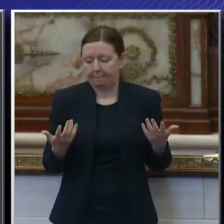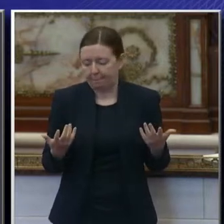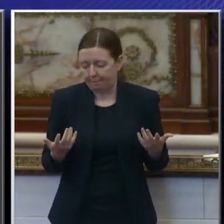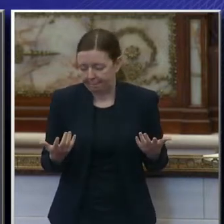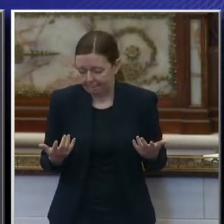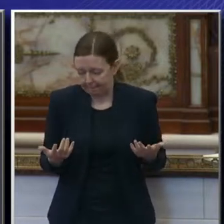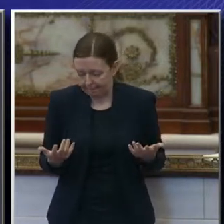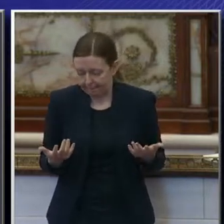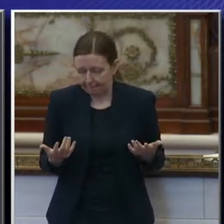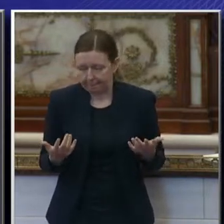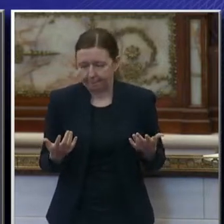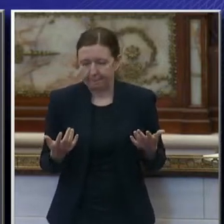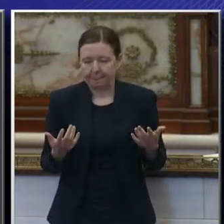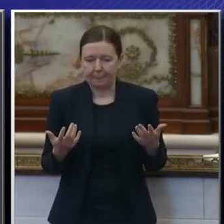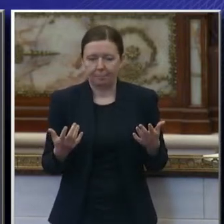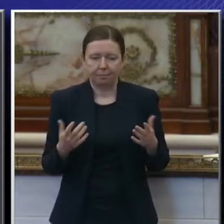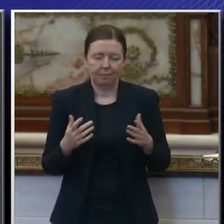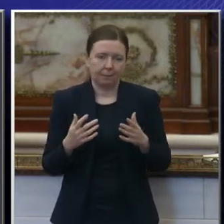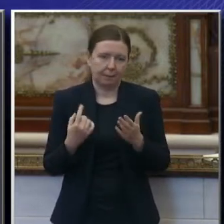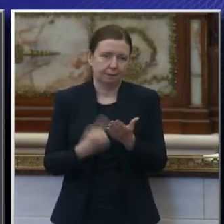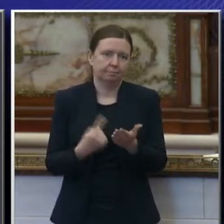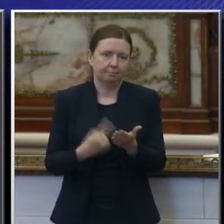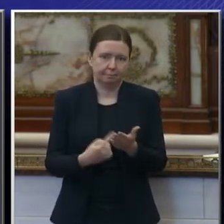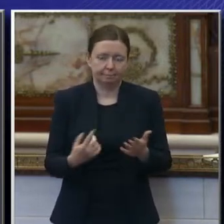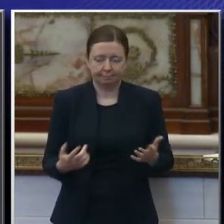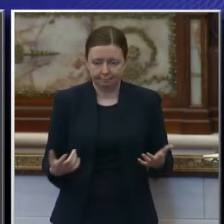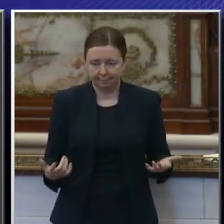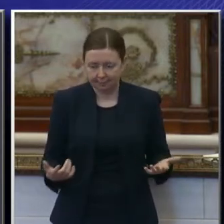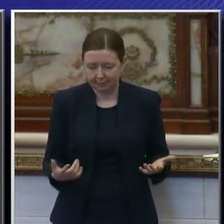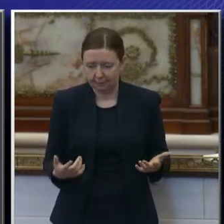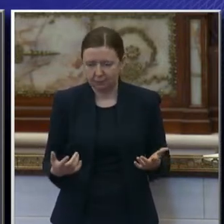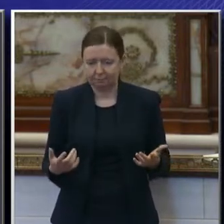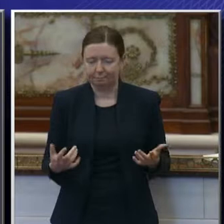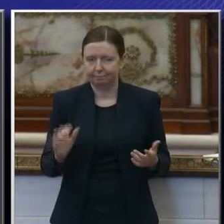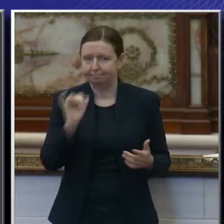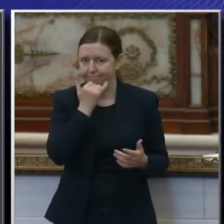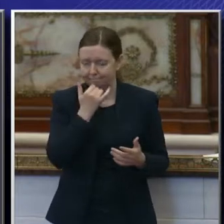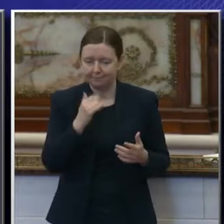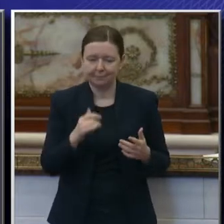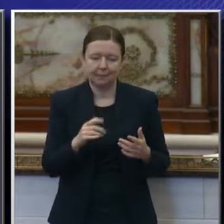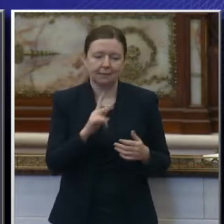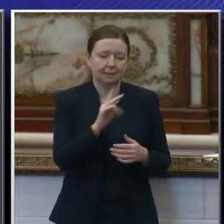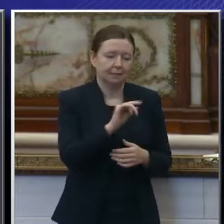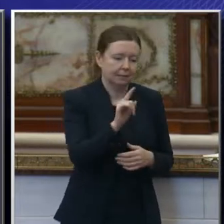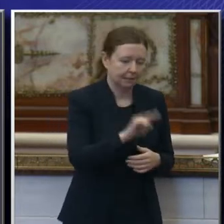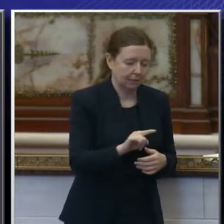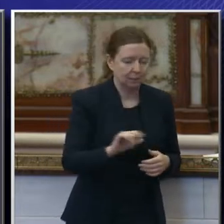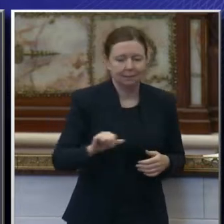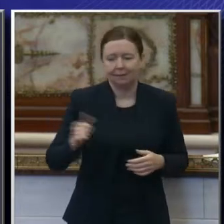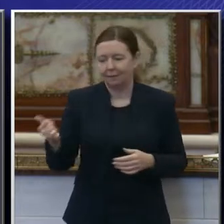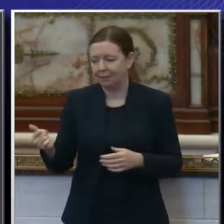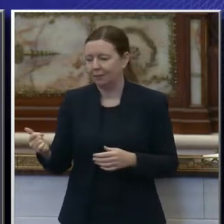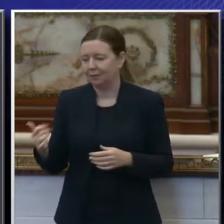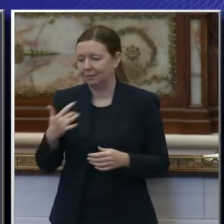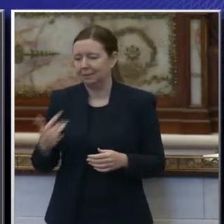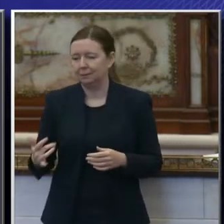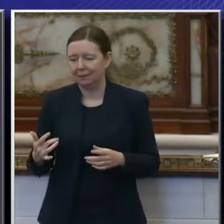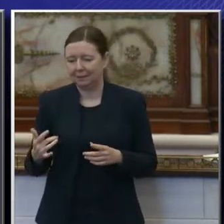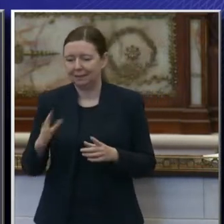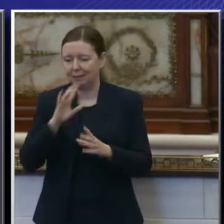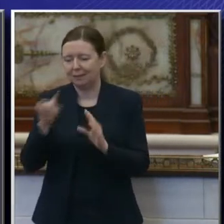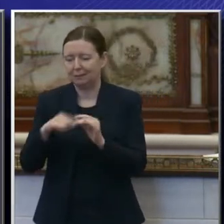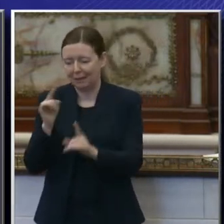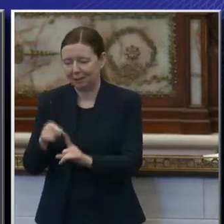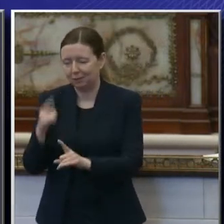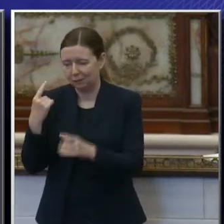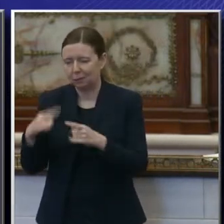we're having conflating conversations and discussions. Sorry, one, you know, with the KOZ, and the other, you know, that's typically talked about,